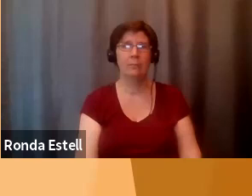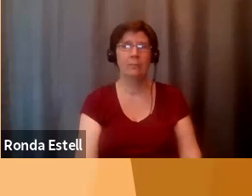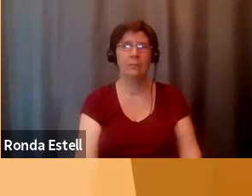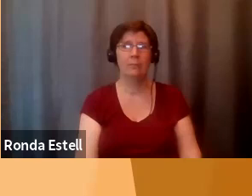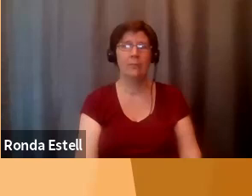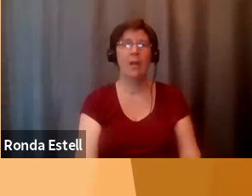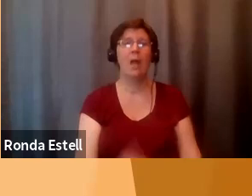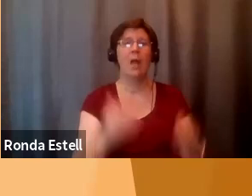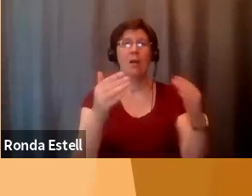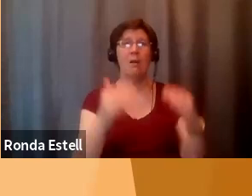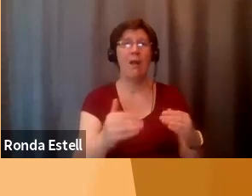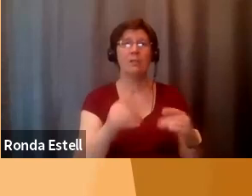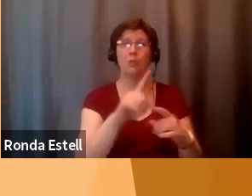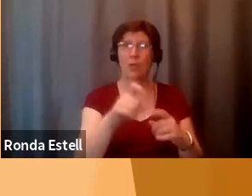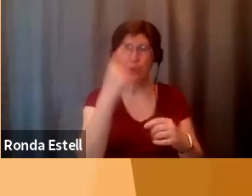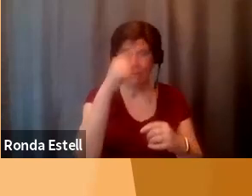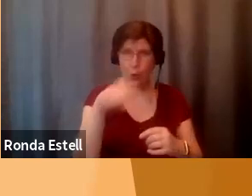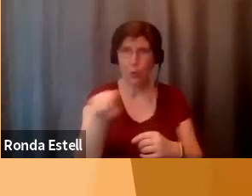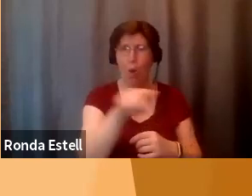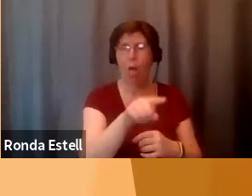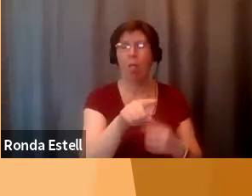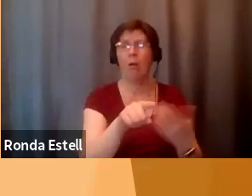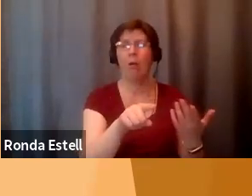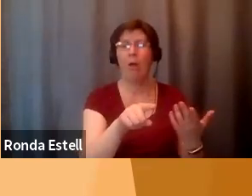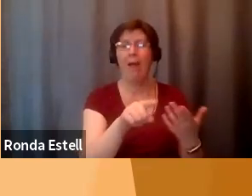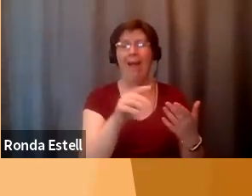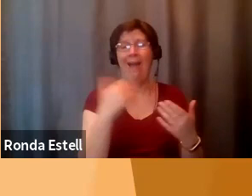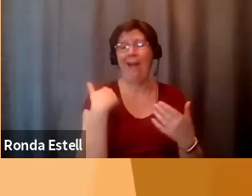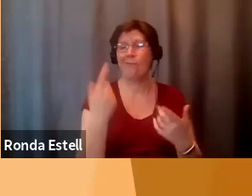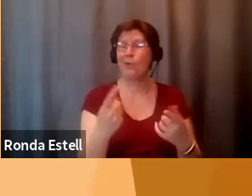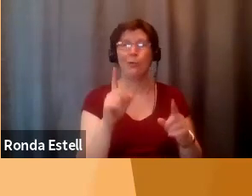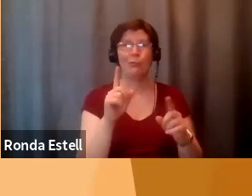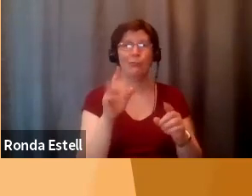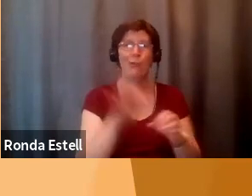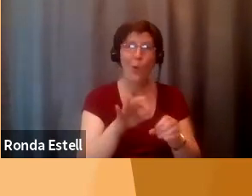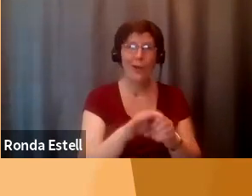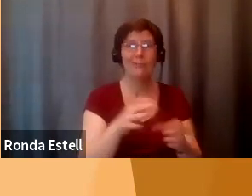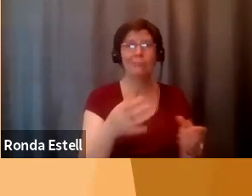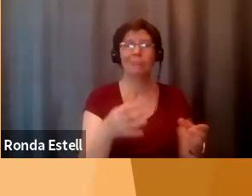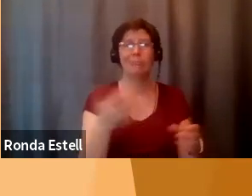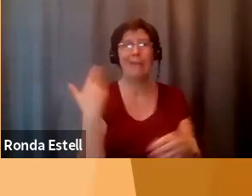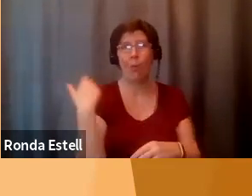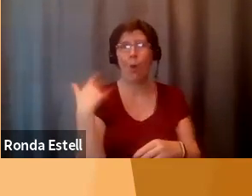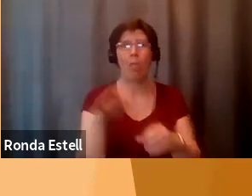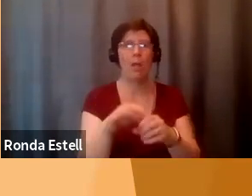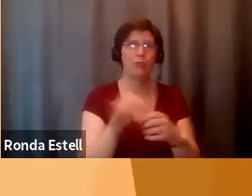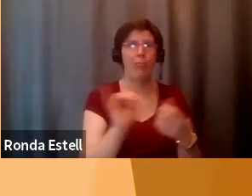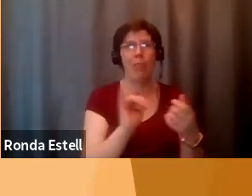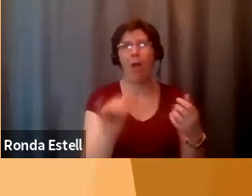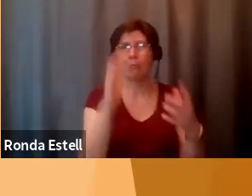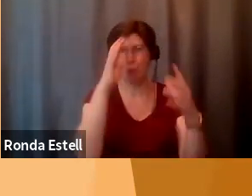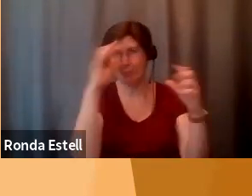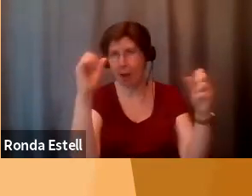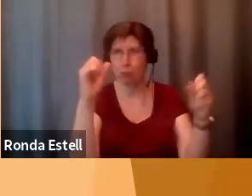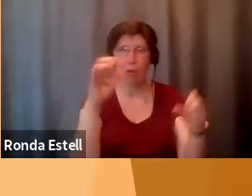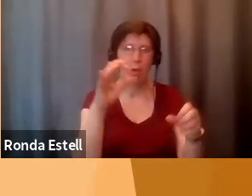Our next poll question is, have you ever voted in an election such as the